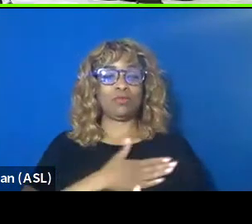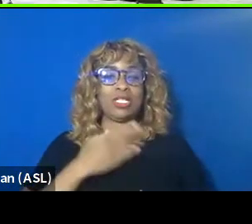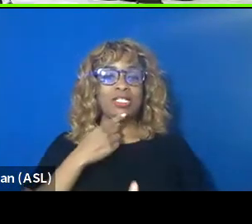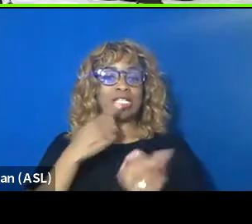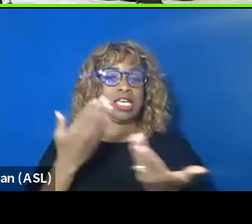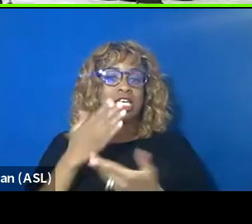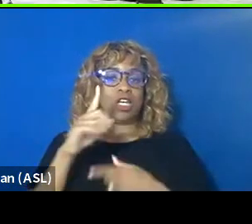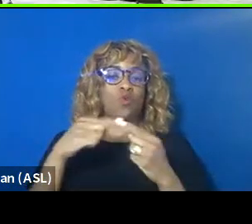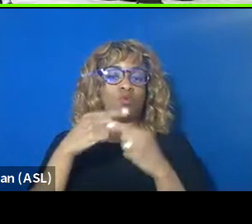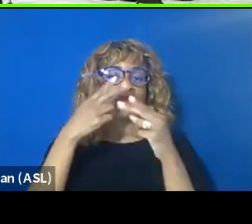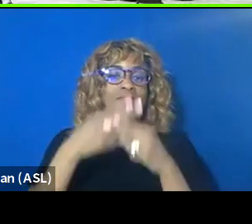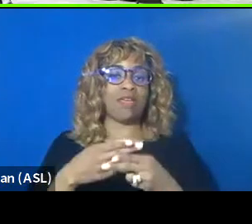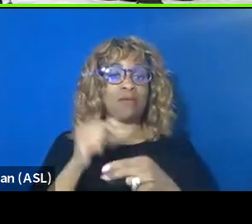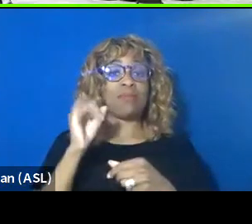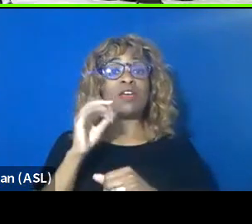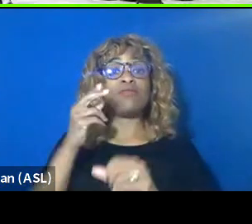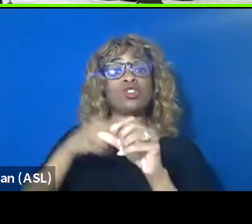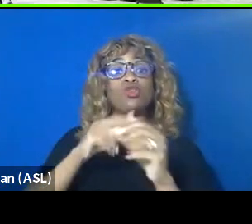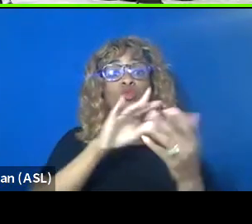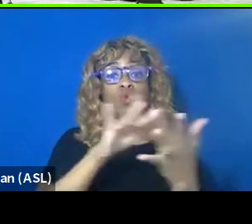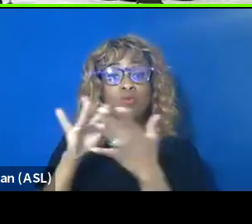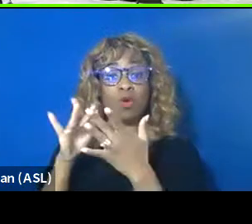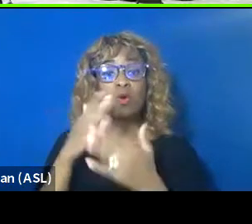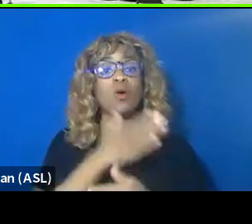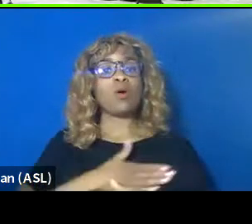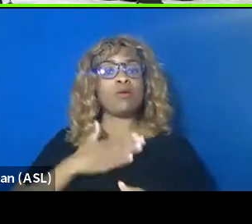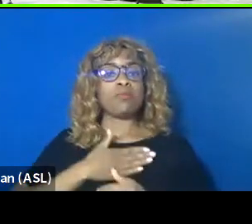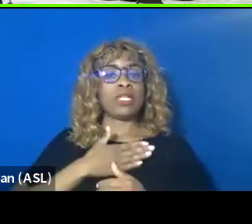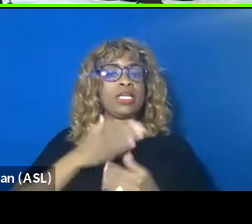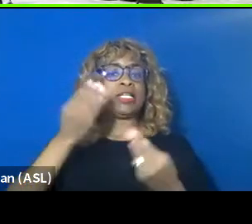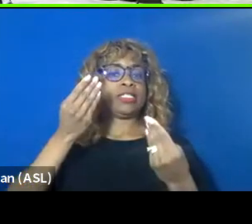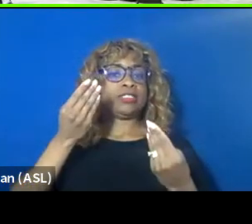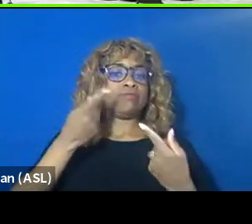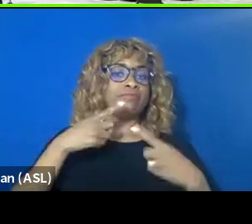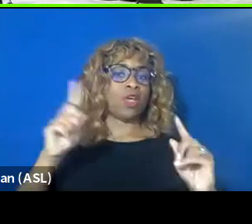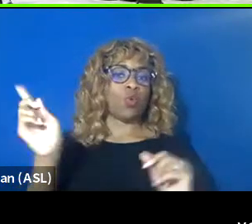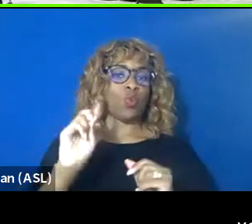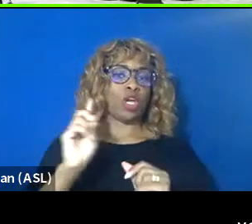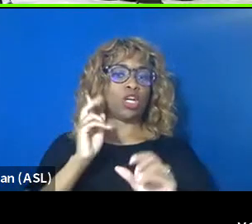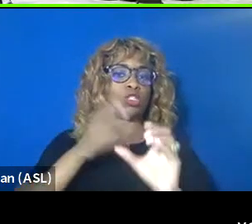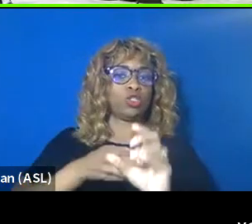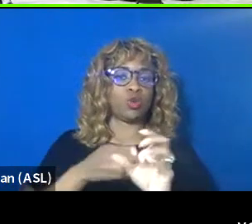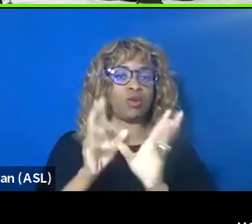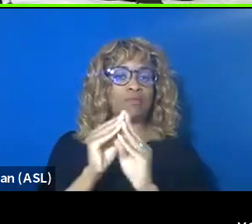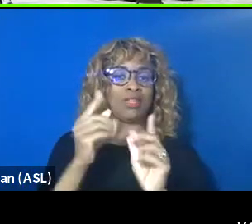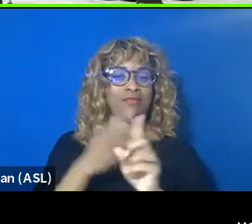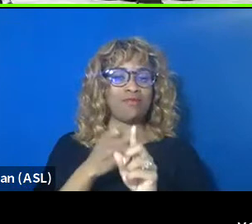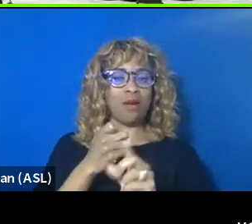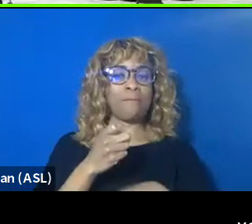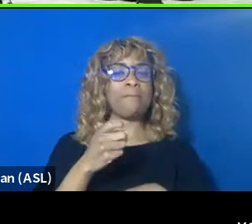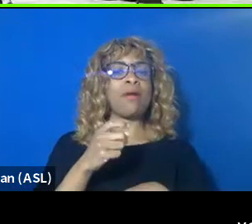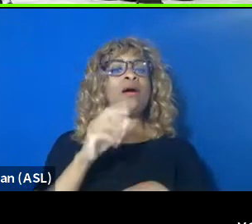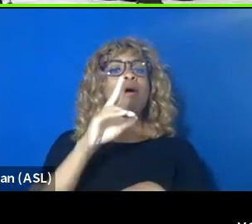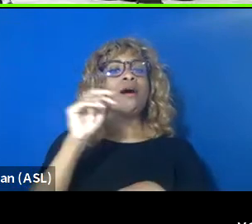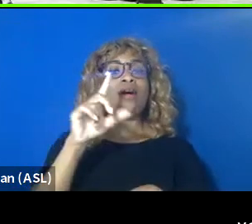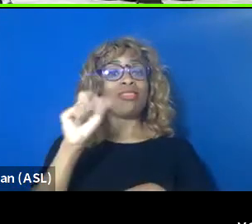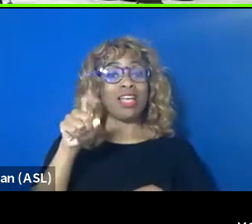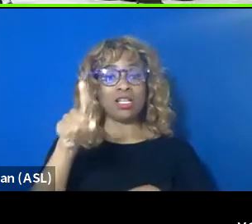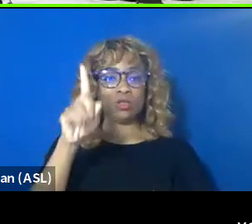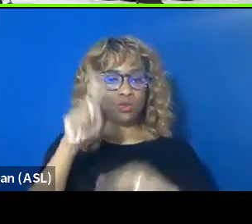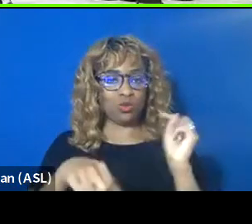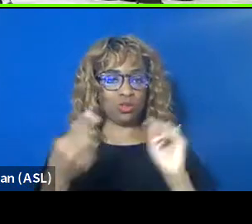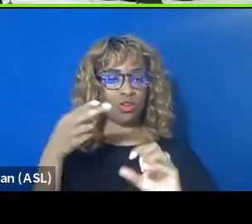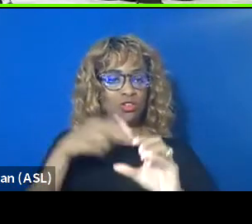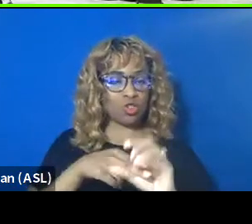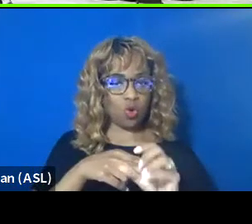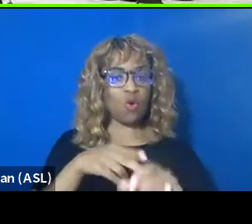your name. If you are attending the meeting remotely, please indicate that you are attending the meeting remotely and disclose where you are attending the meeting remotely from,